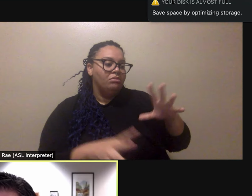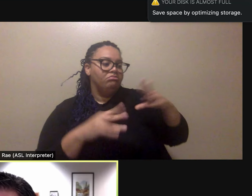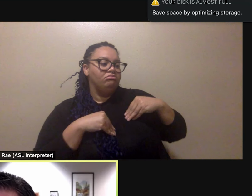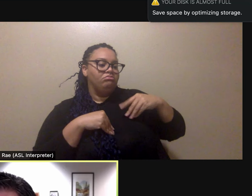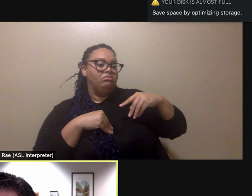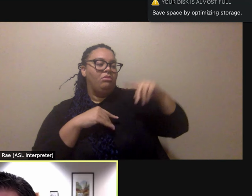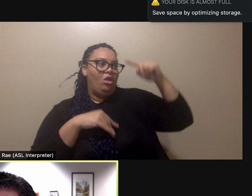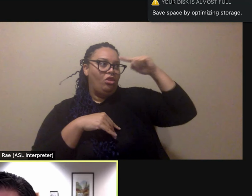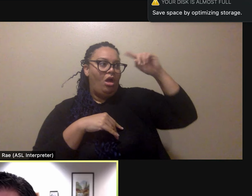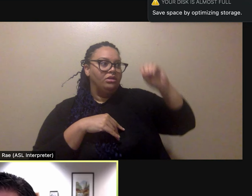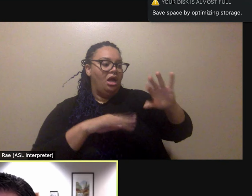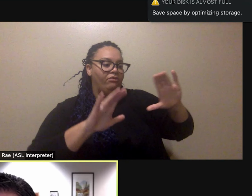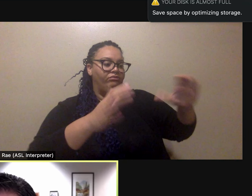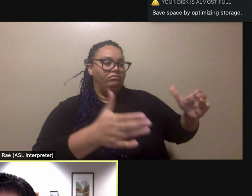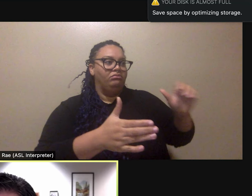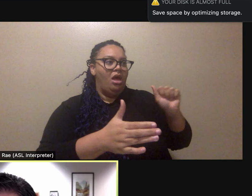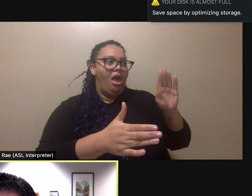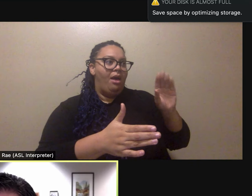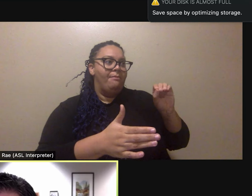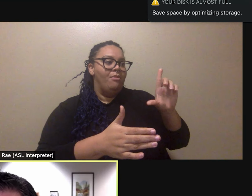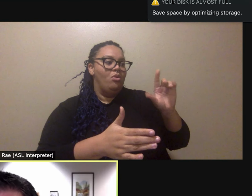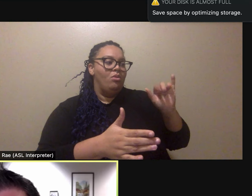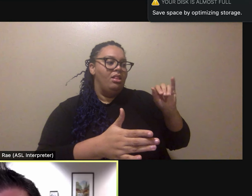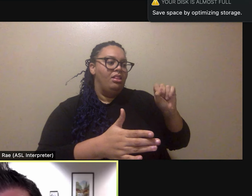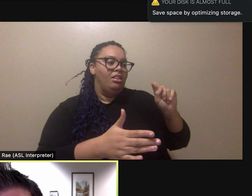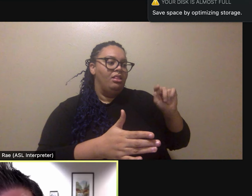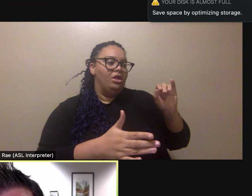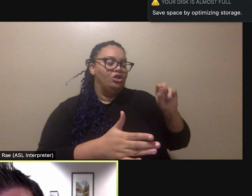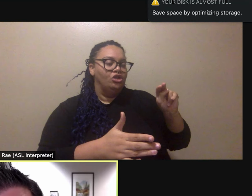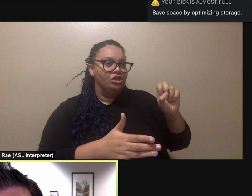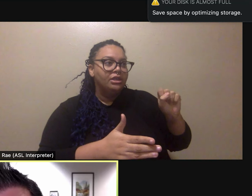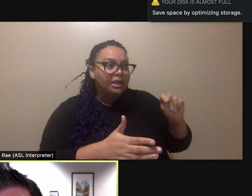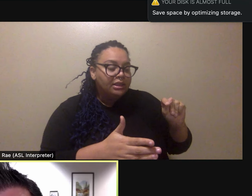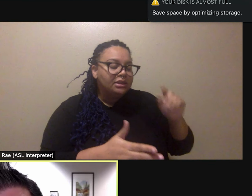the other than some of the older critics of racism was not